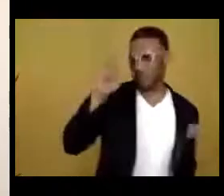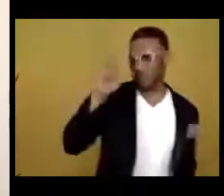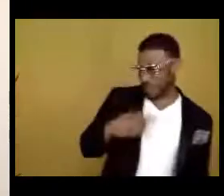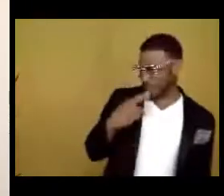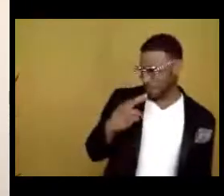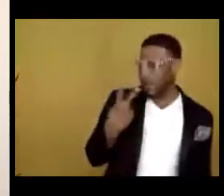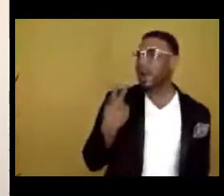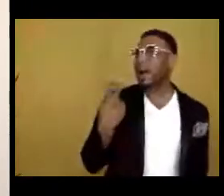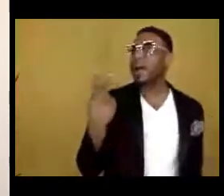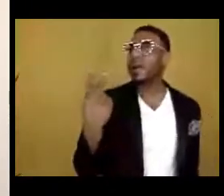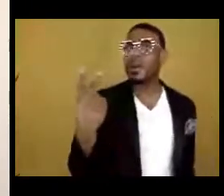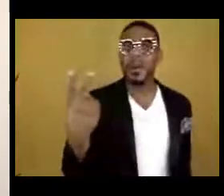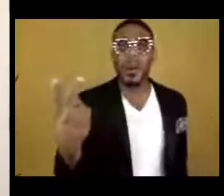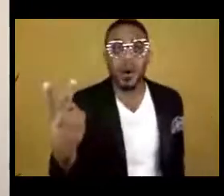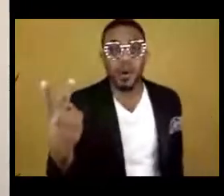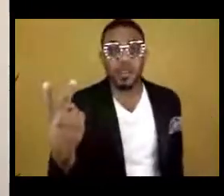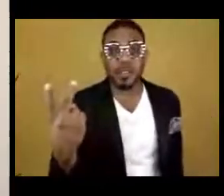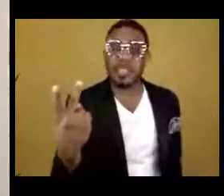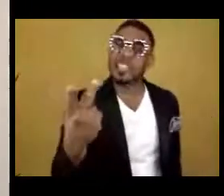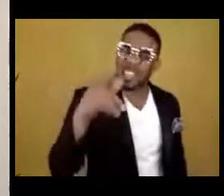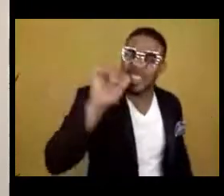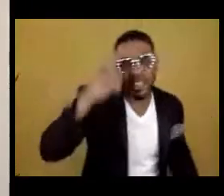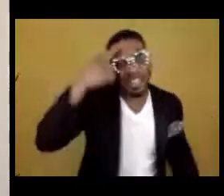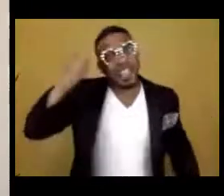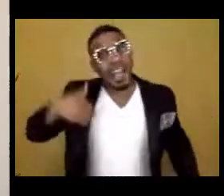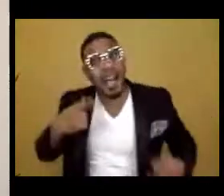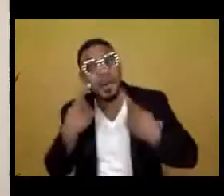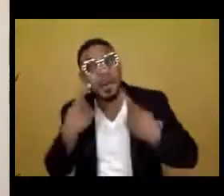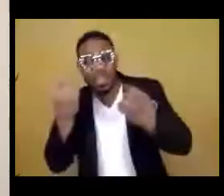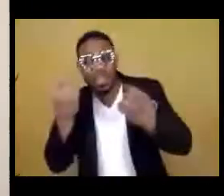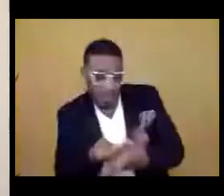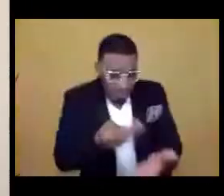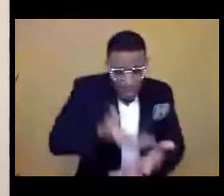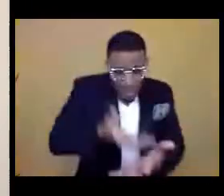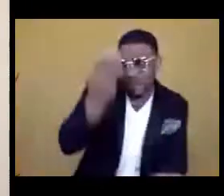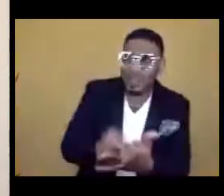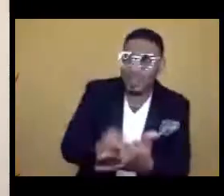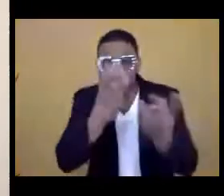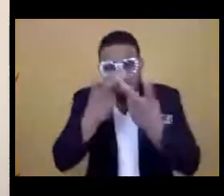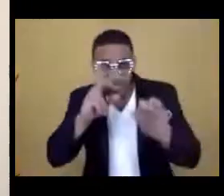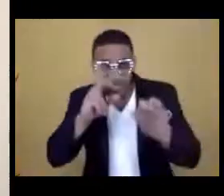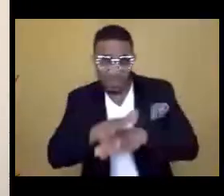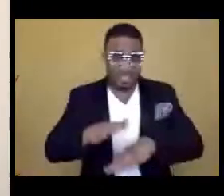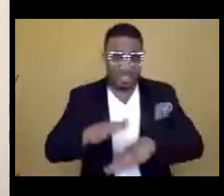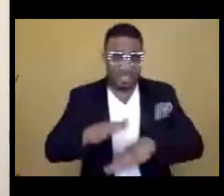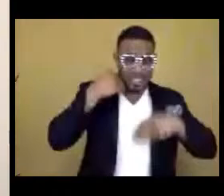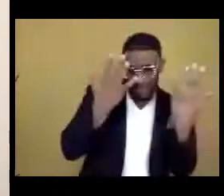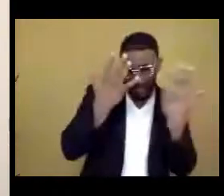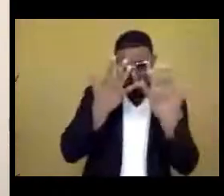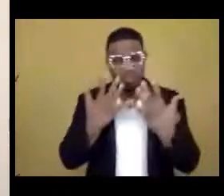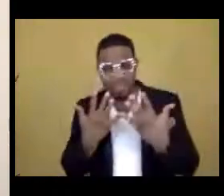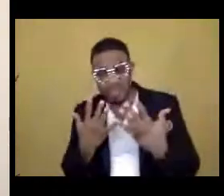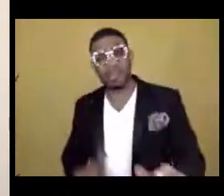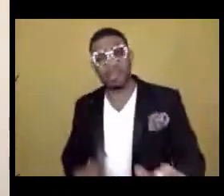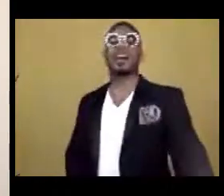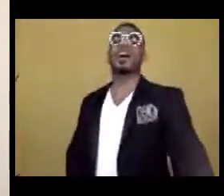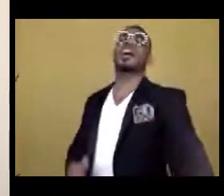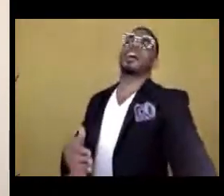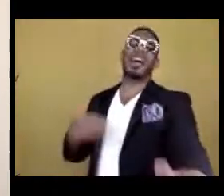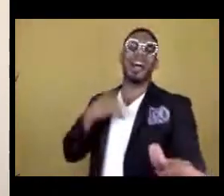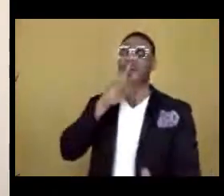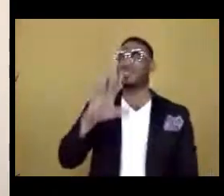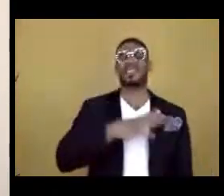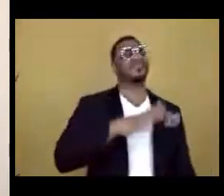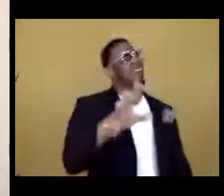me, 'cause I made a little too much money to be 20 and sad. And I'll be